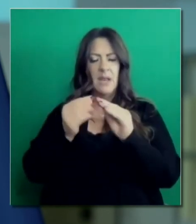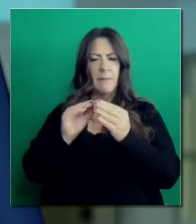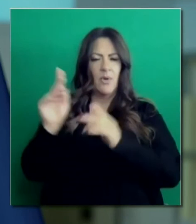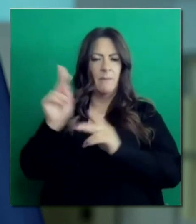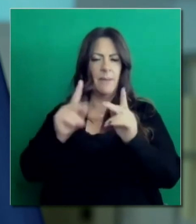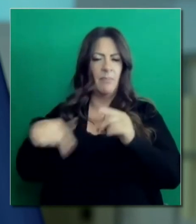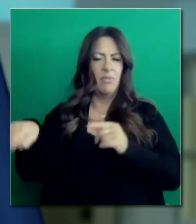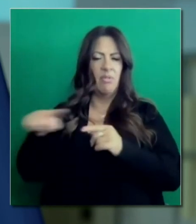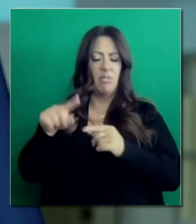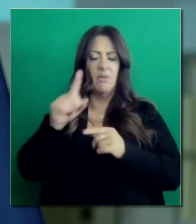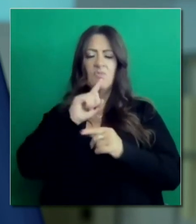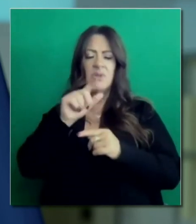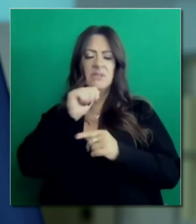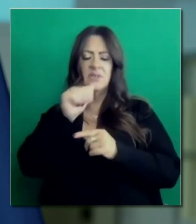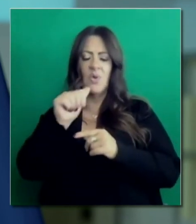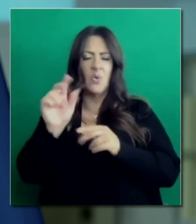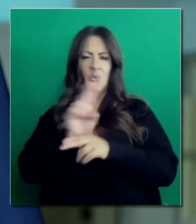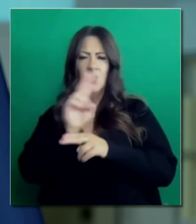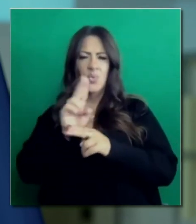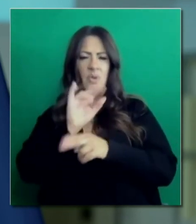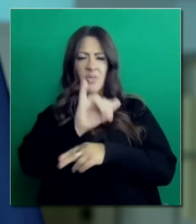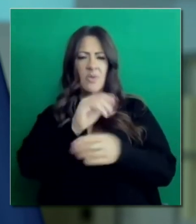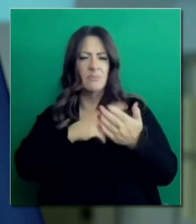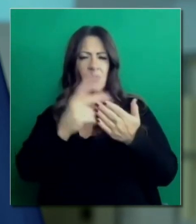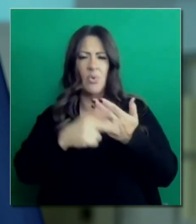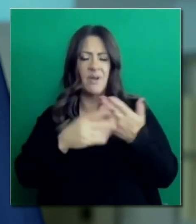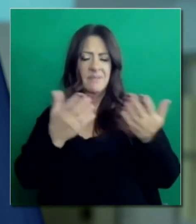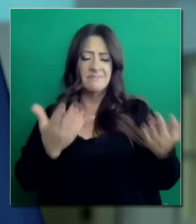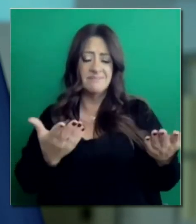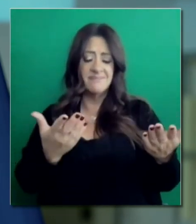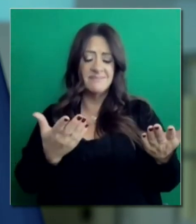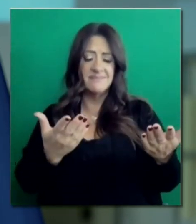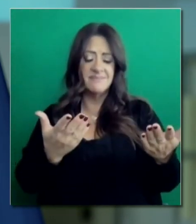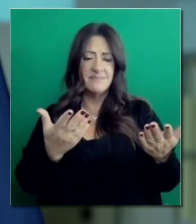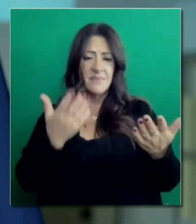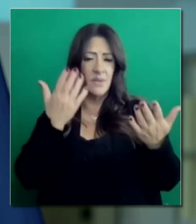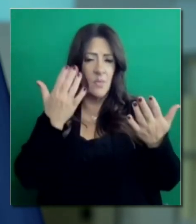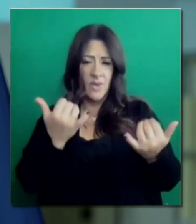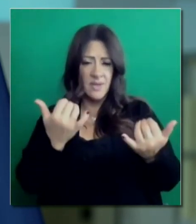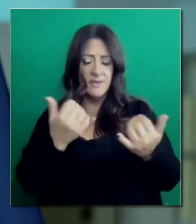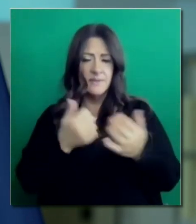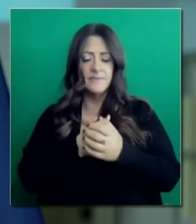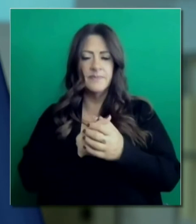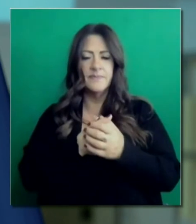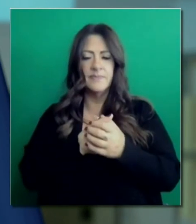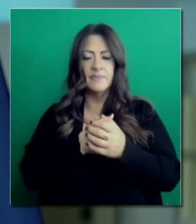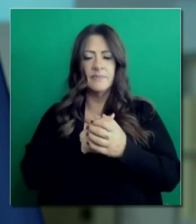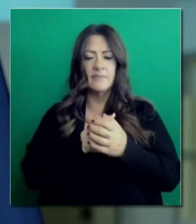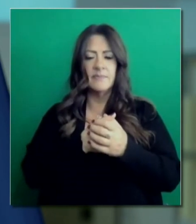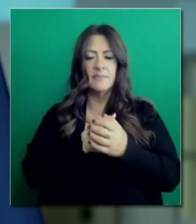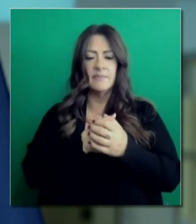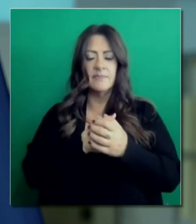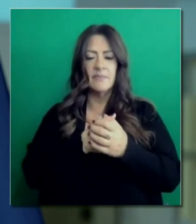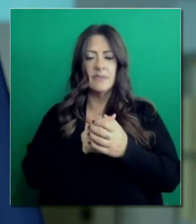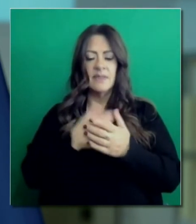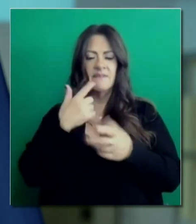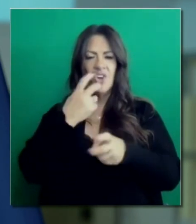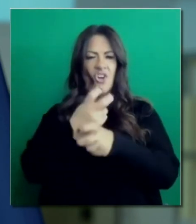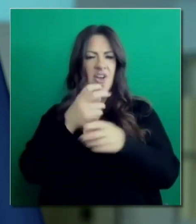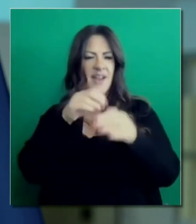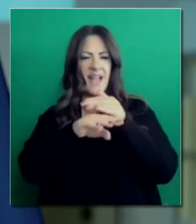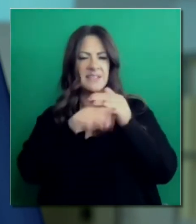workers for those same reasons that I just listed. Farm workers will experience barriers to access, likely more than your